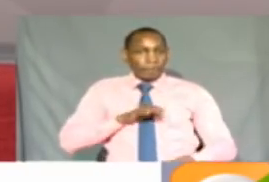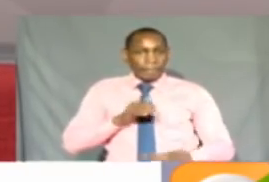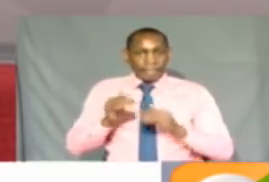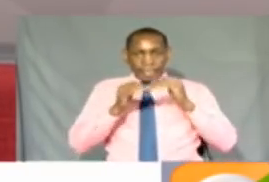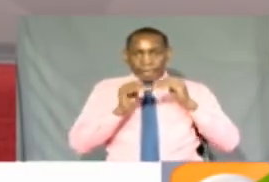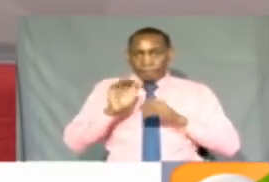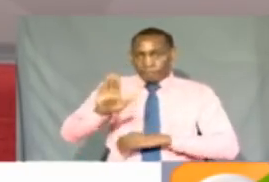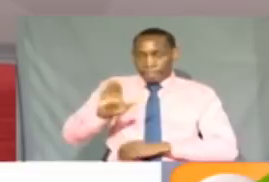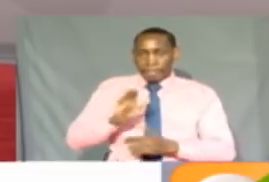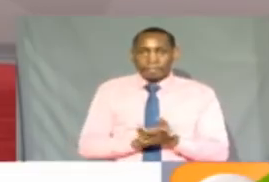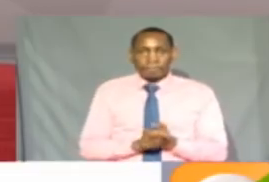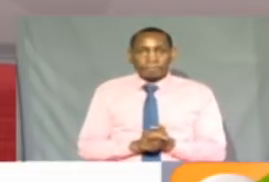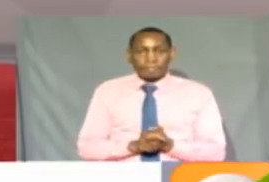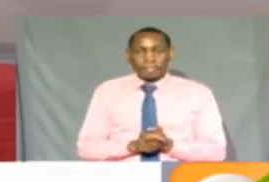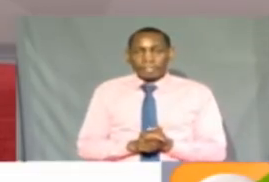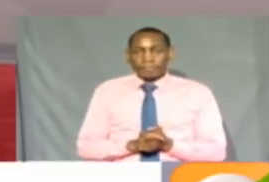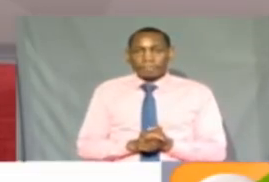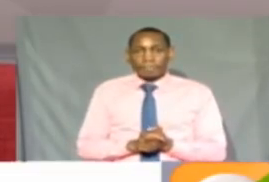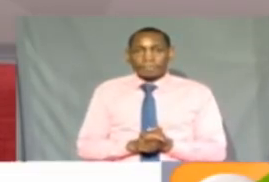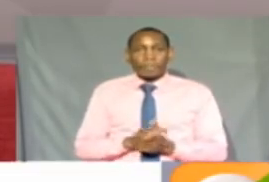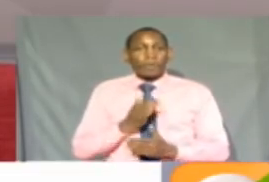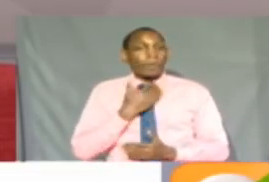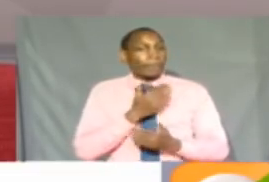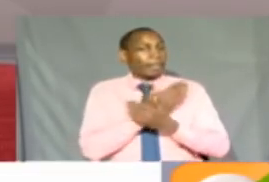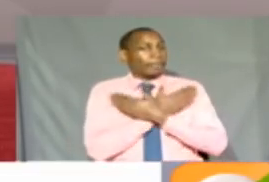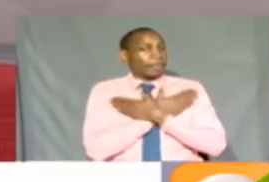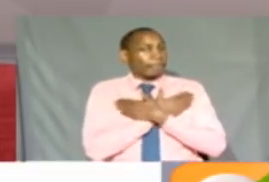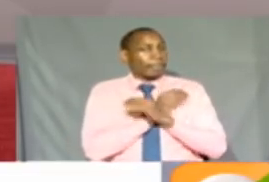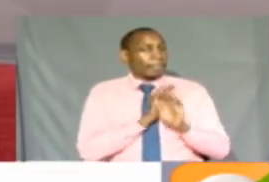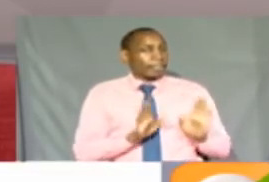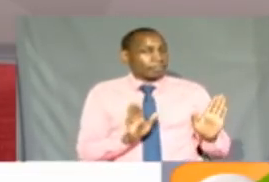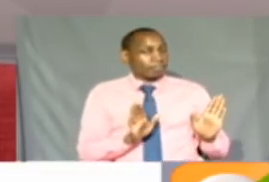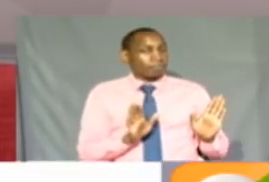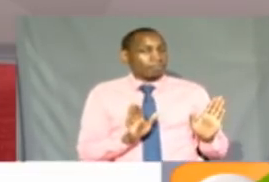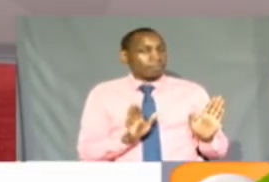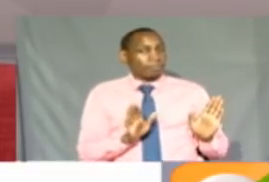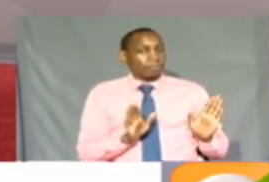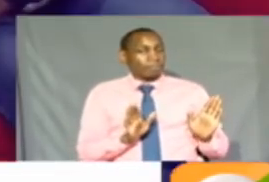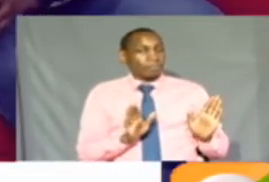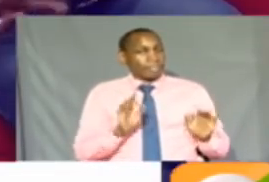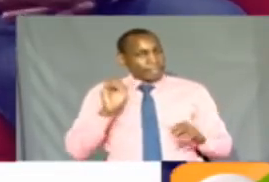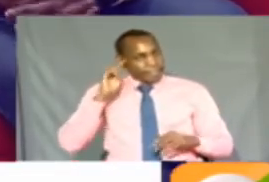stage? Because I don't think you want to go the friendship way, as Anita is saying. You definitely want a